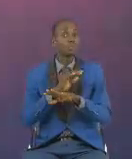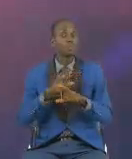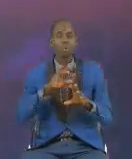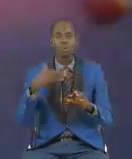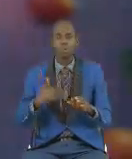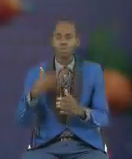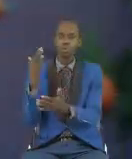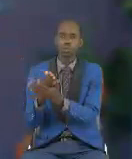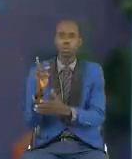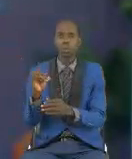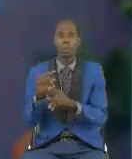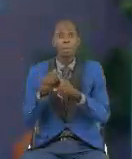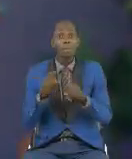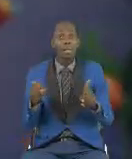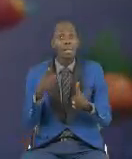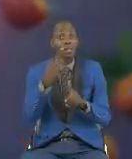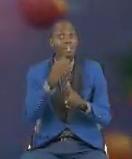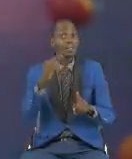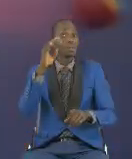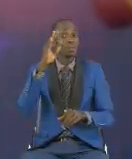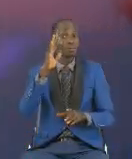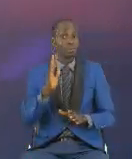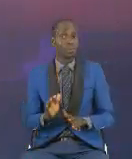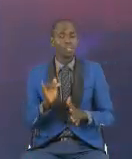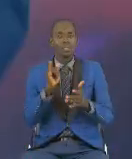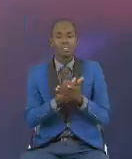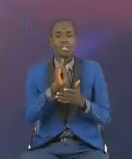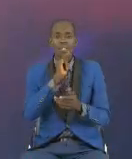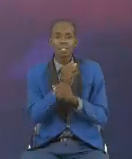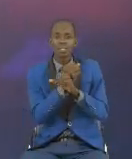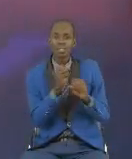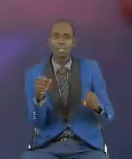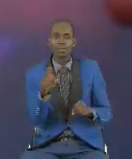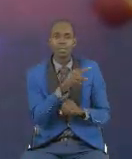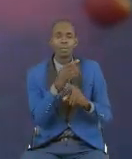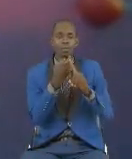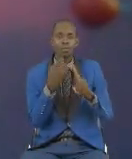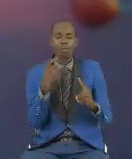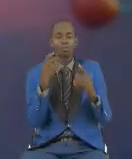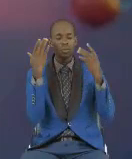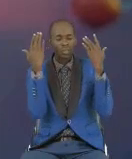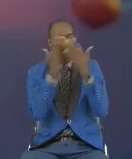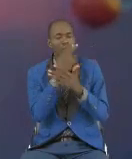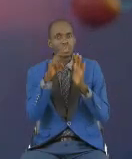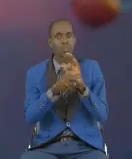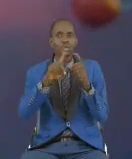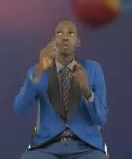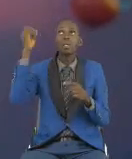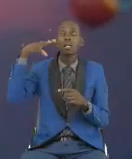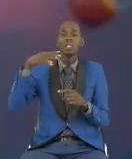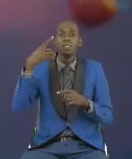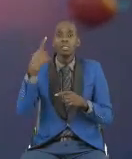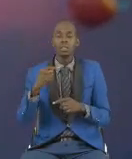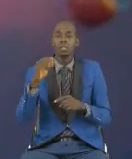the preacher that is turning them from darkness to light, if the preacher that is asking for transformation of